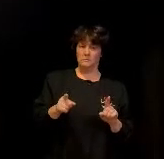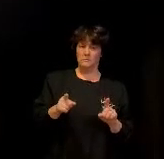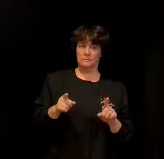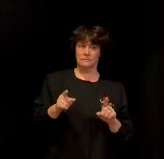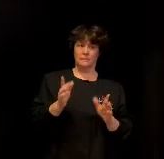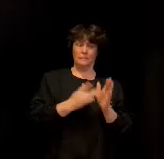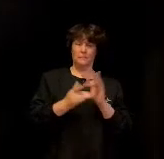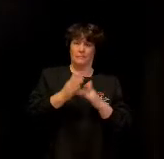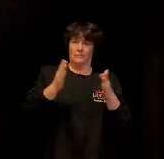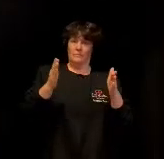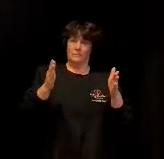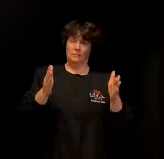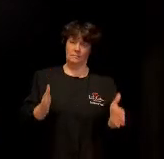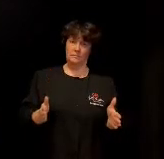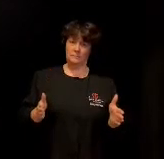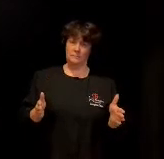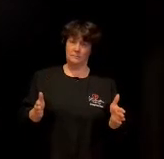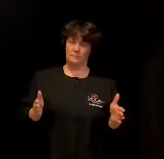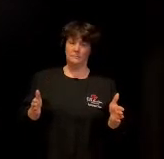Christianity